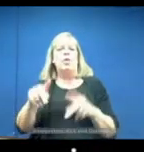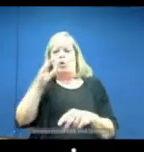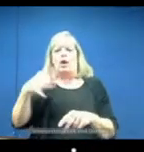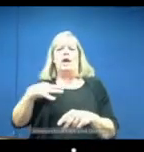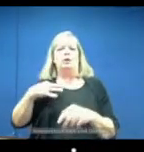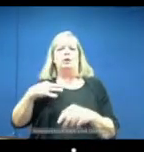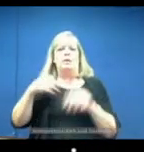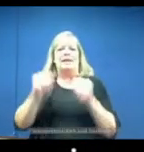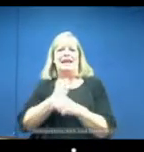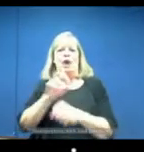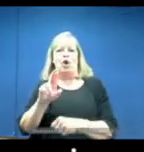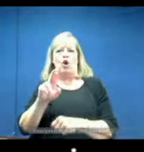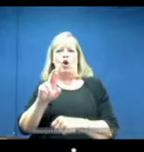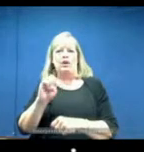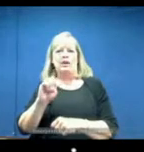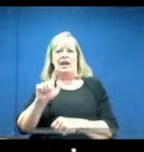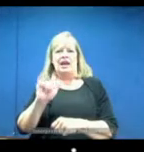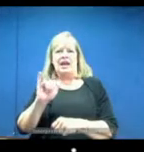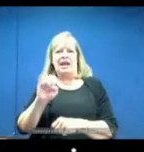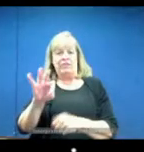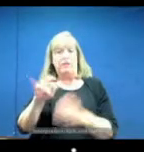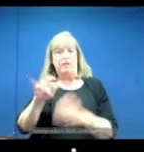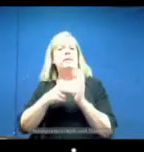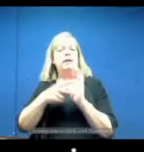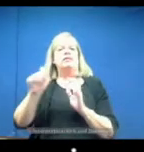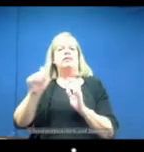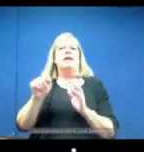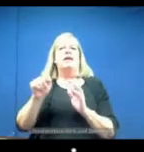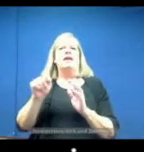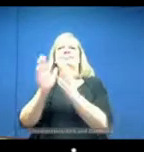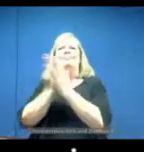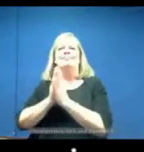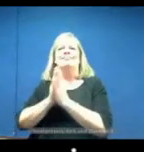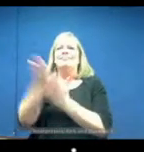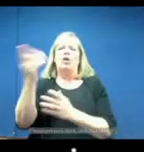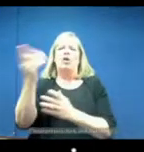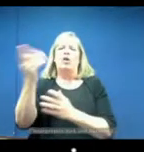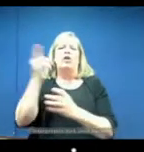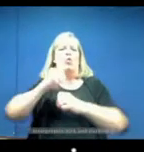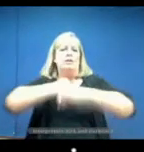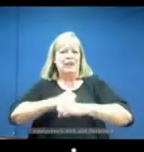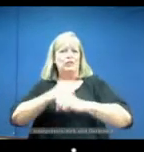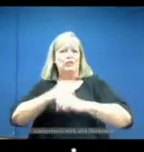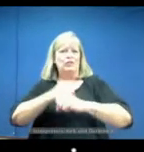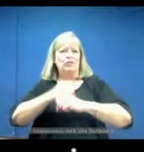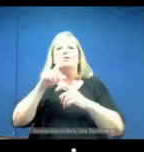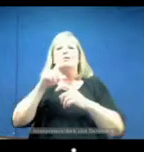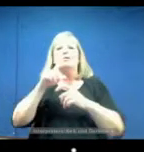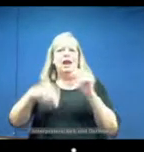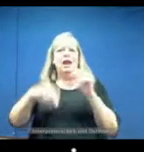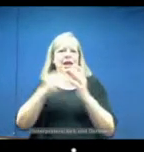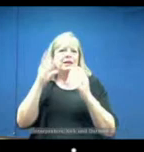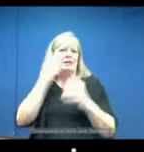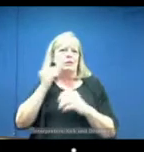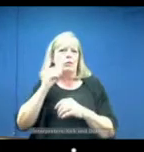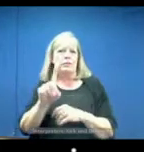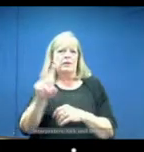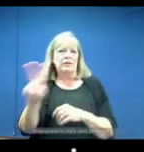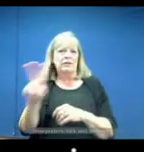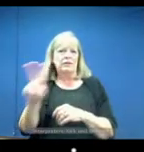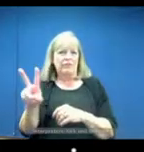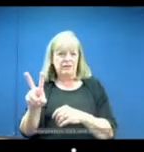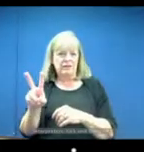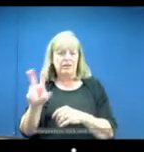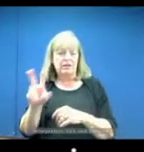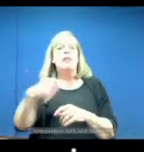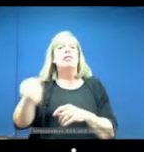can file a petition for protection from the domestic violence. And they're eligible